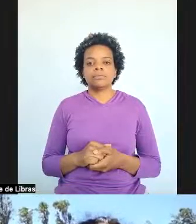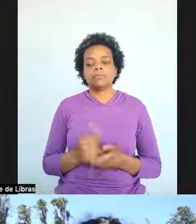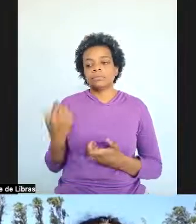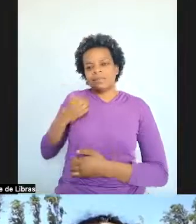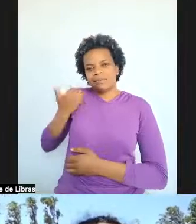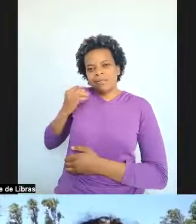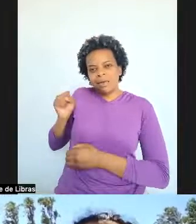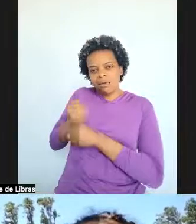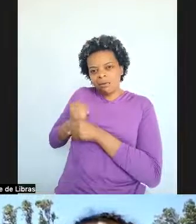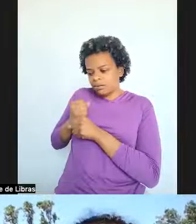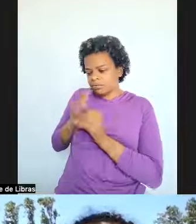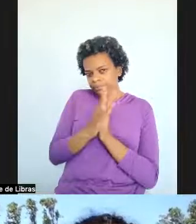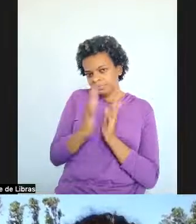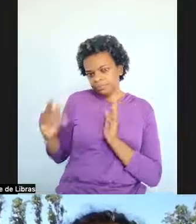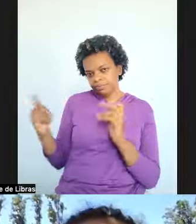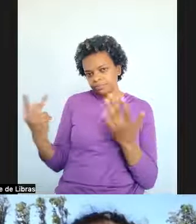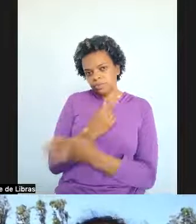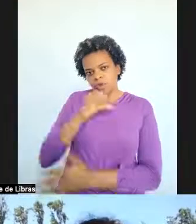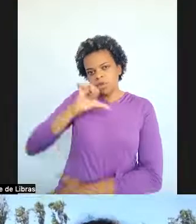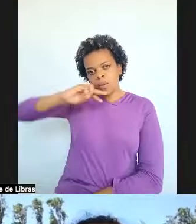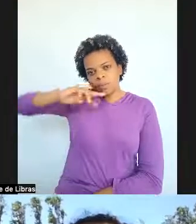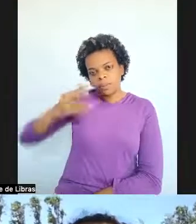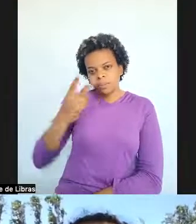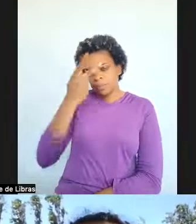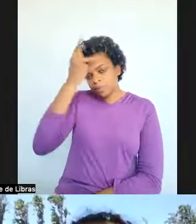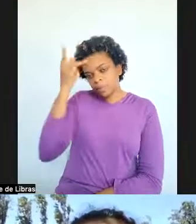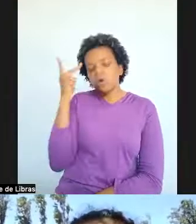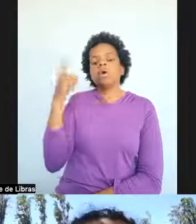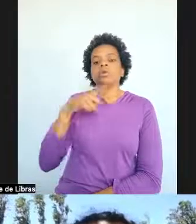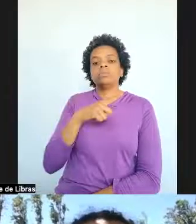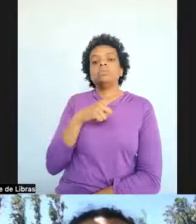In the past 10 years, more than 9 million people